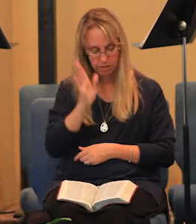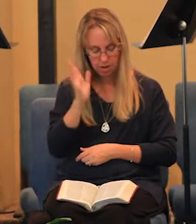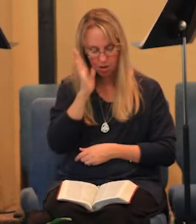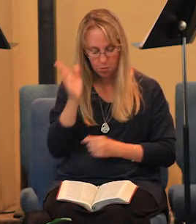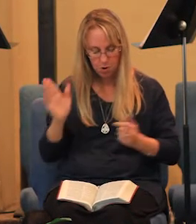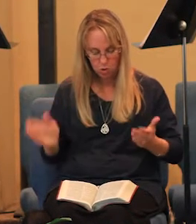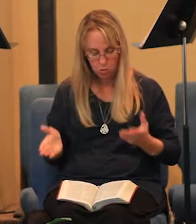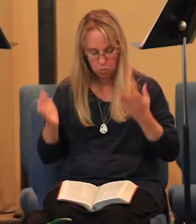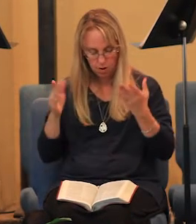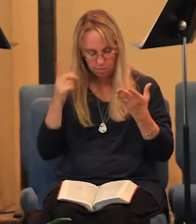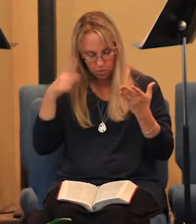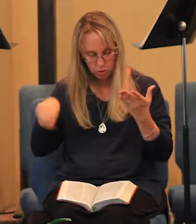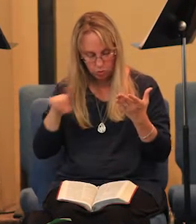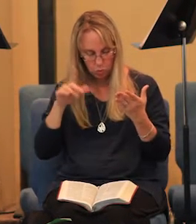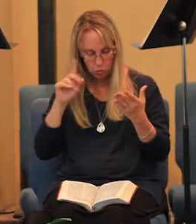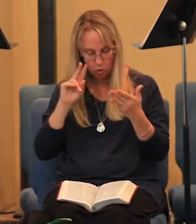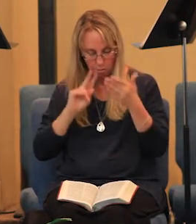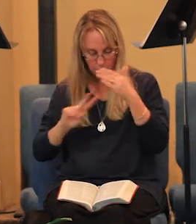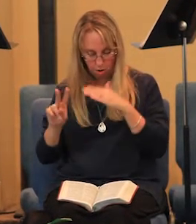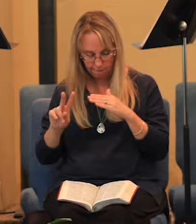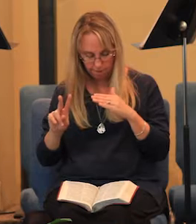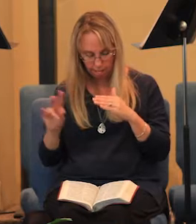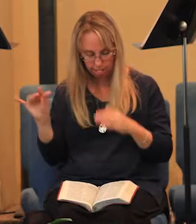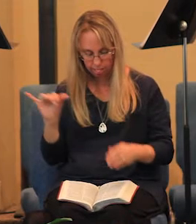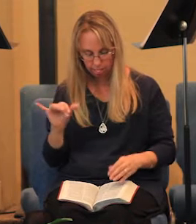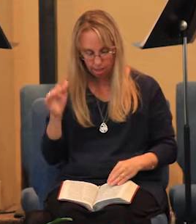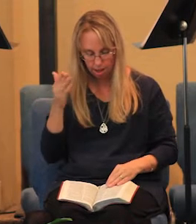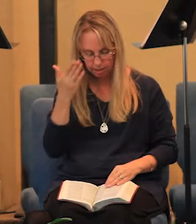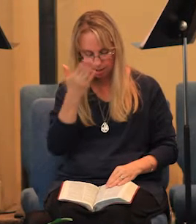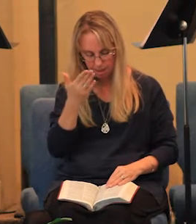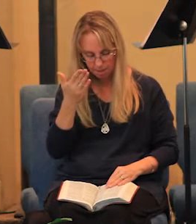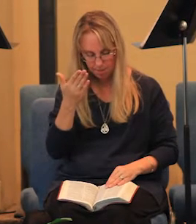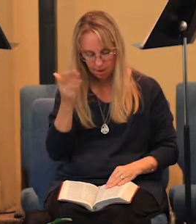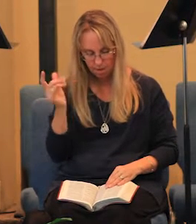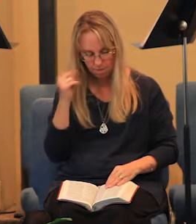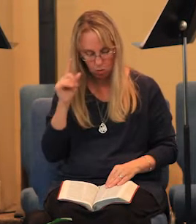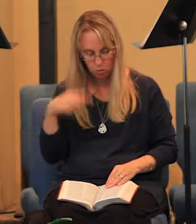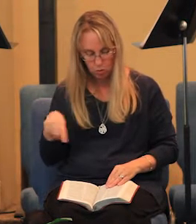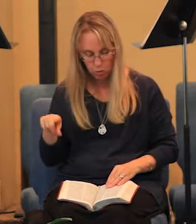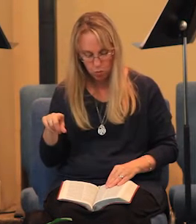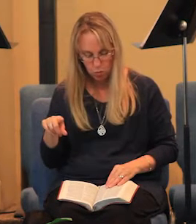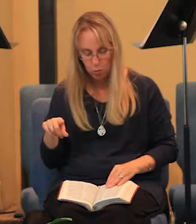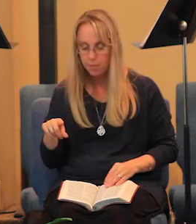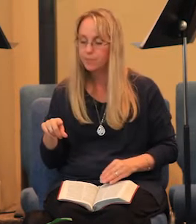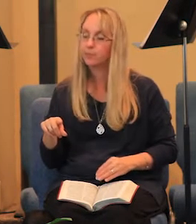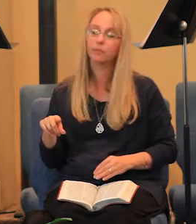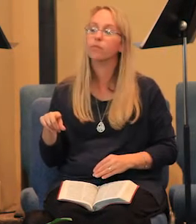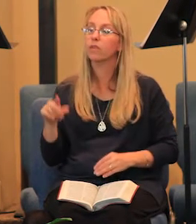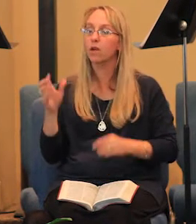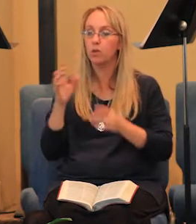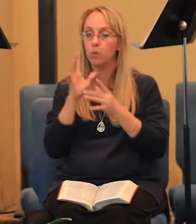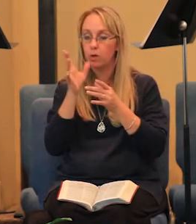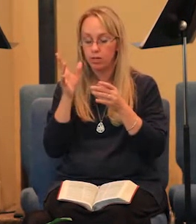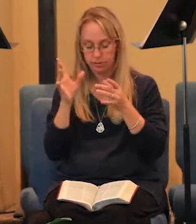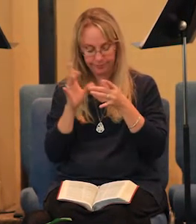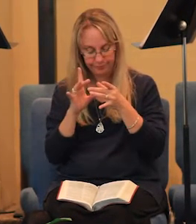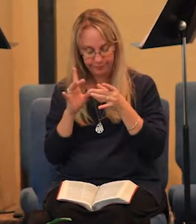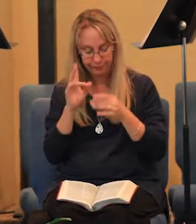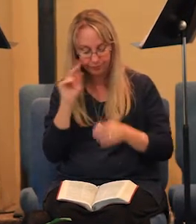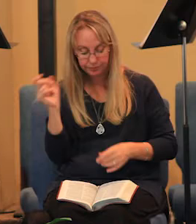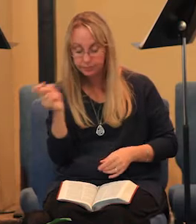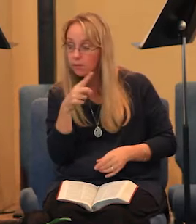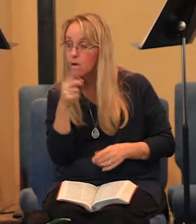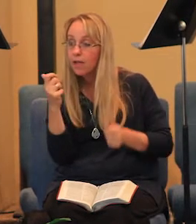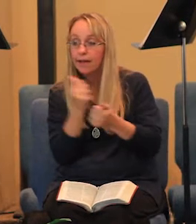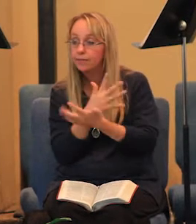raise up for you a prophet like him from your brethren. To him you shall give heed to everything he says to you. And